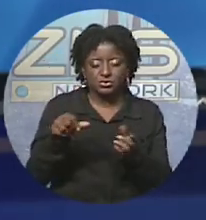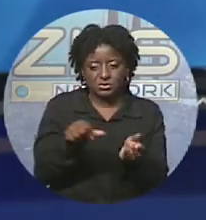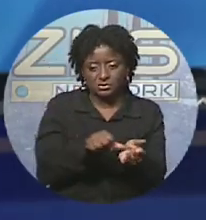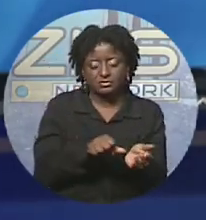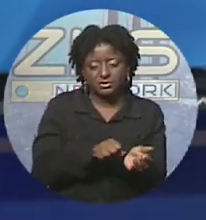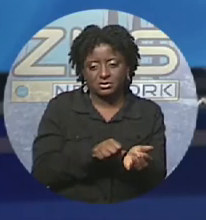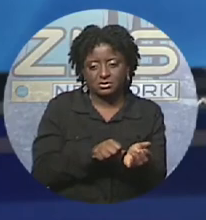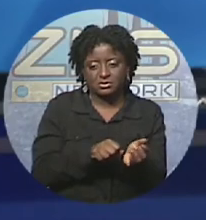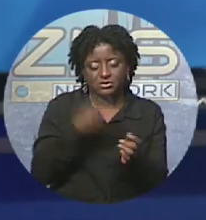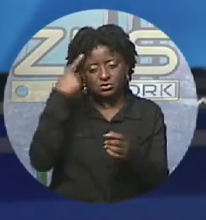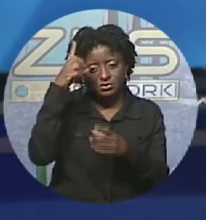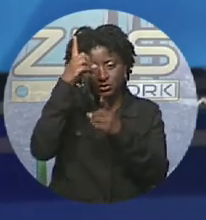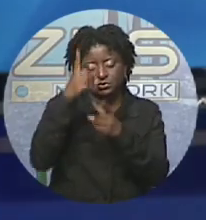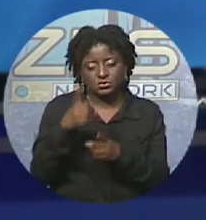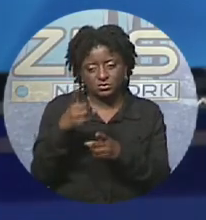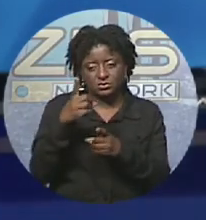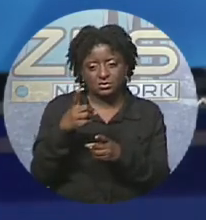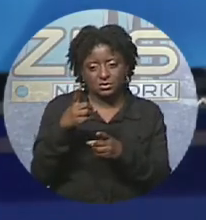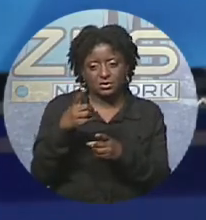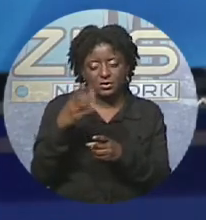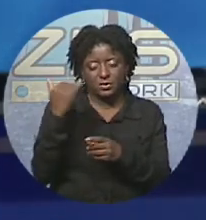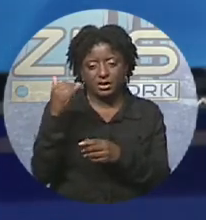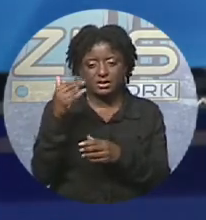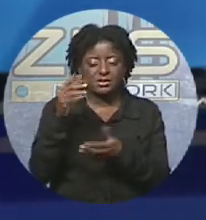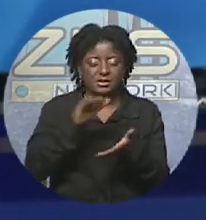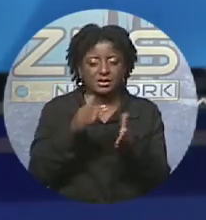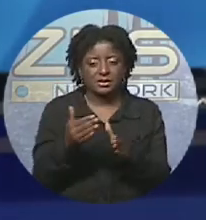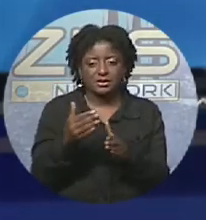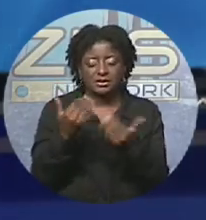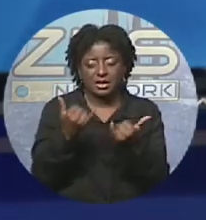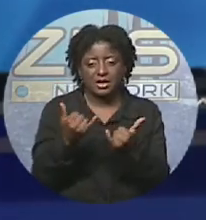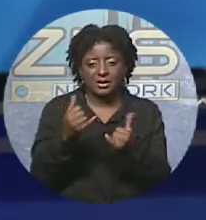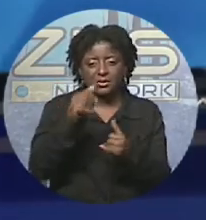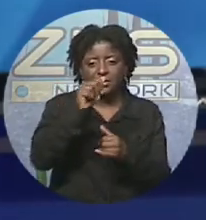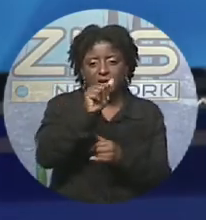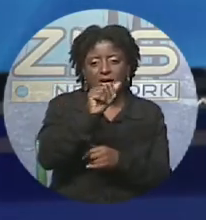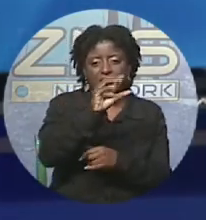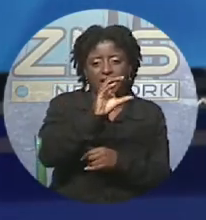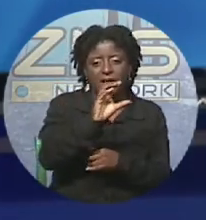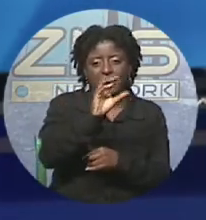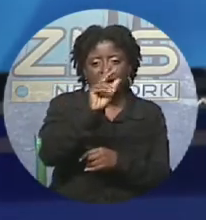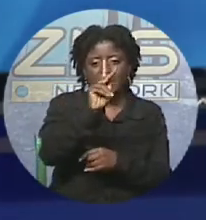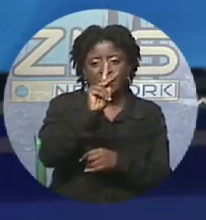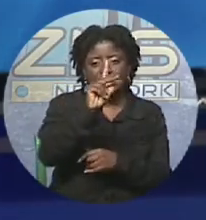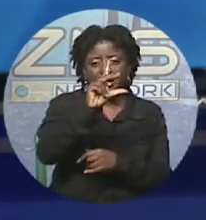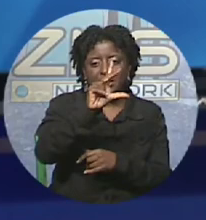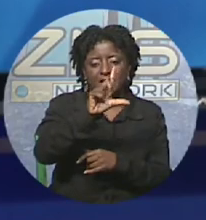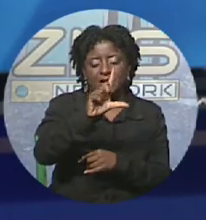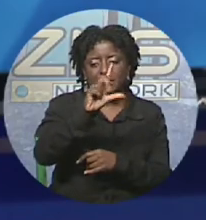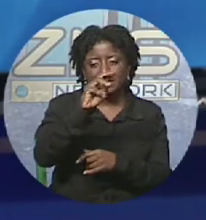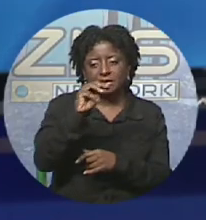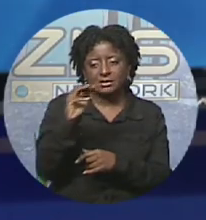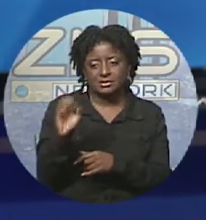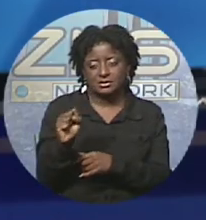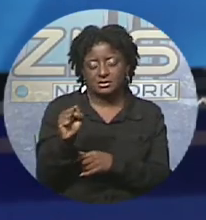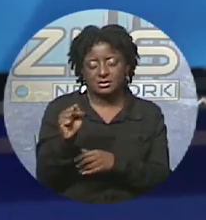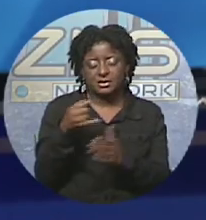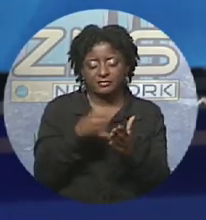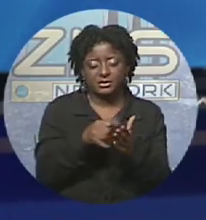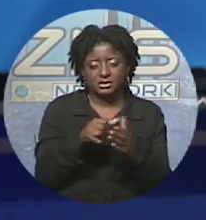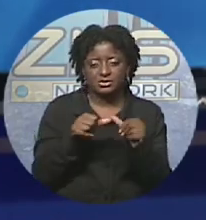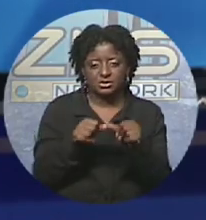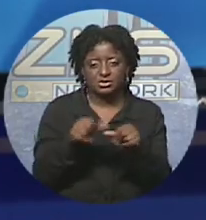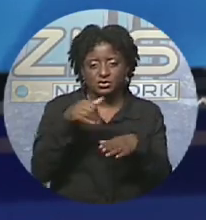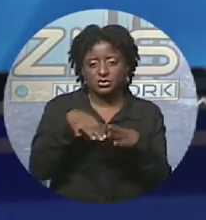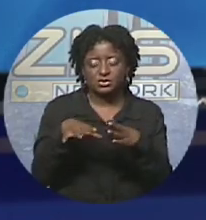intense investigation continues. Going down south to Acklands, where investigations also continue into that double traffic fatality that happened